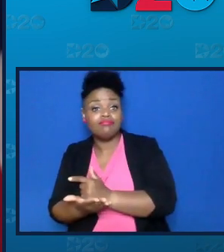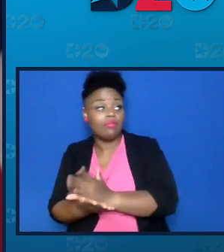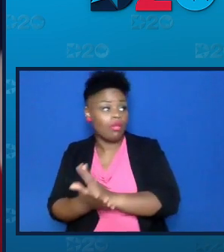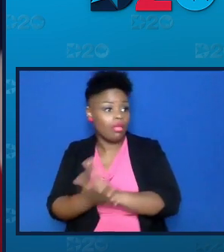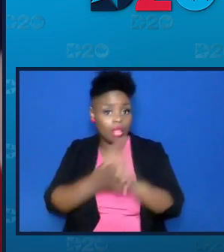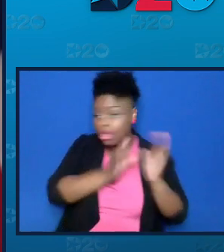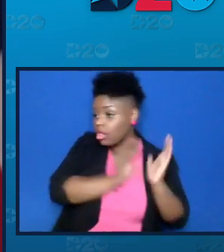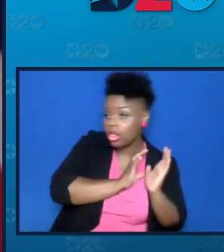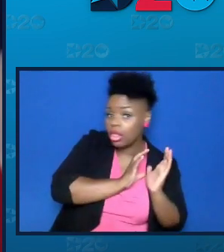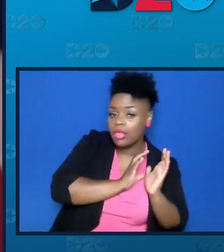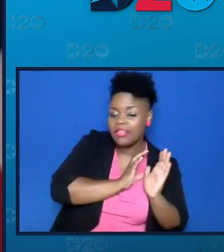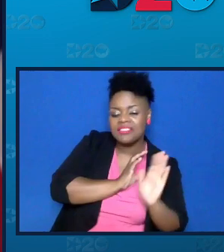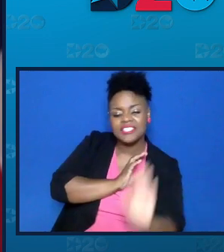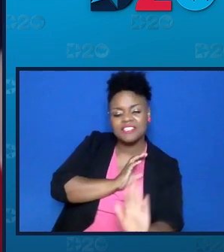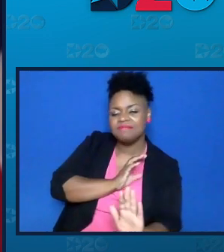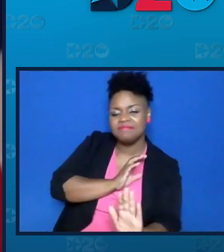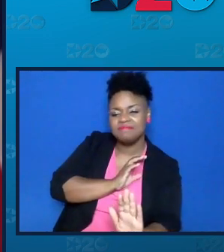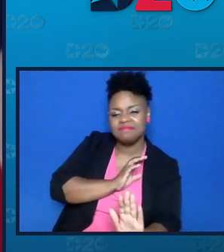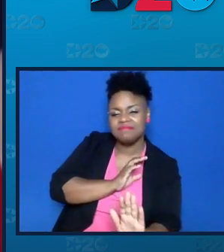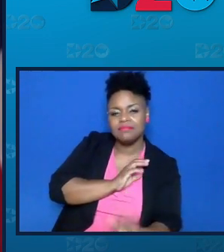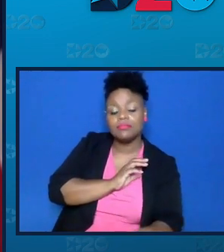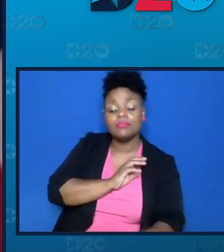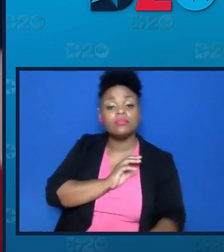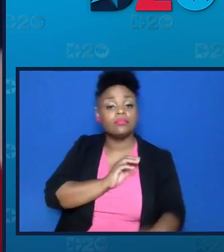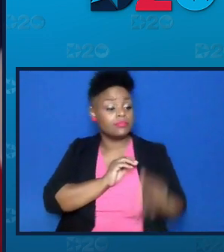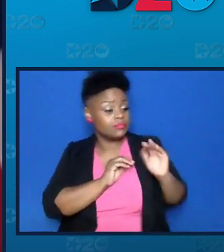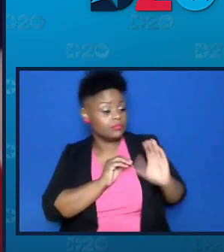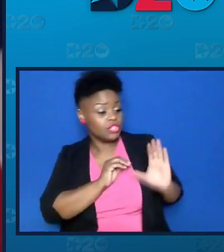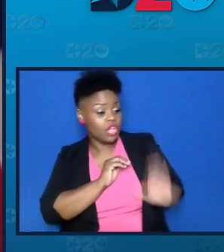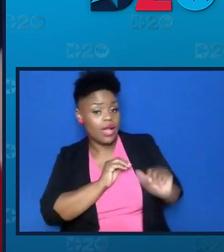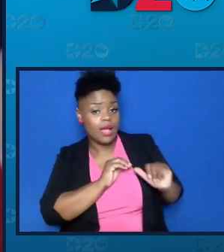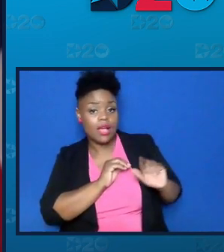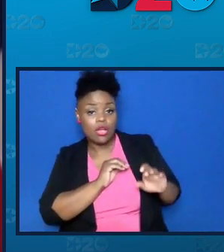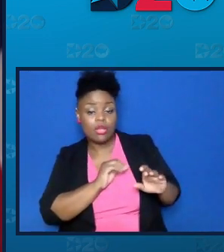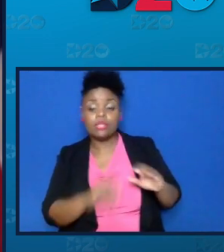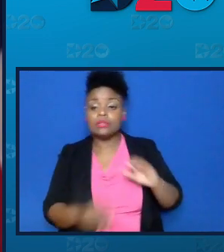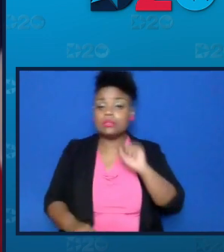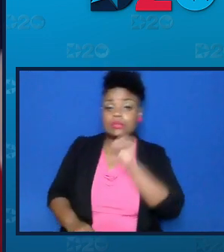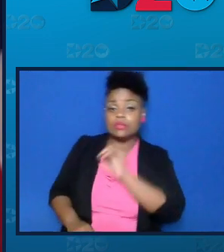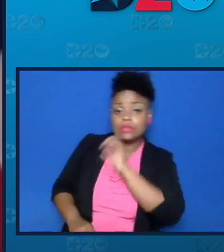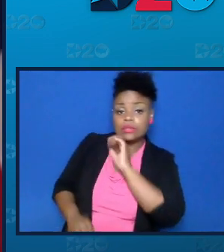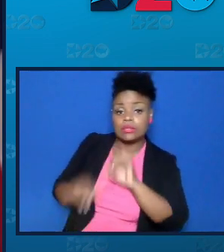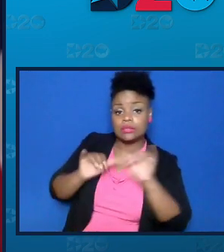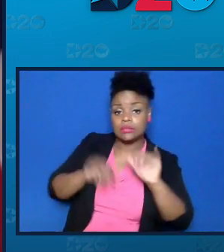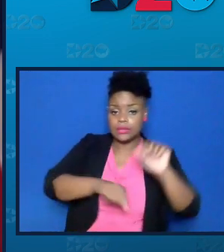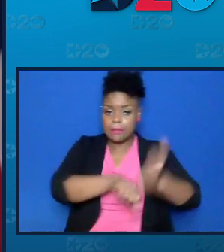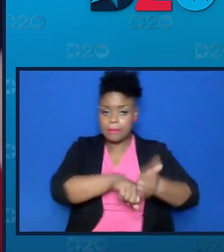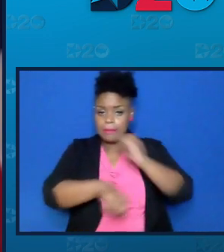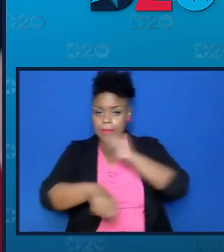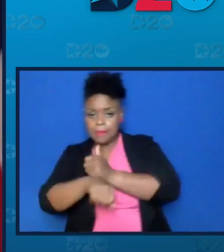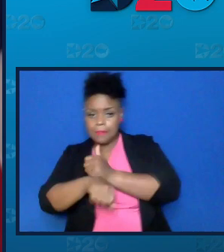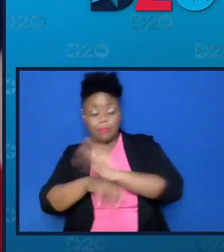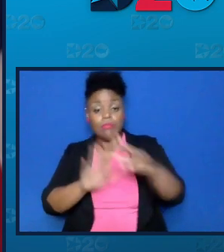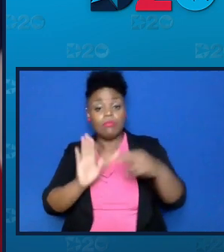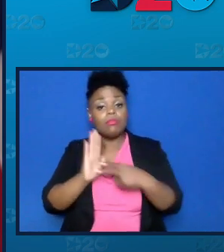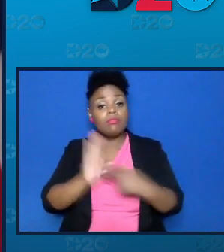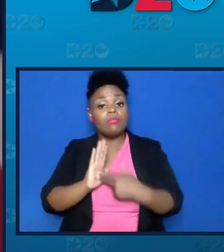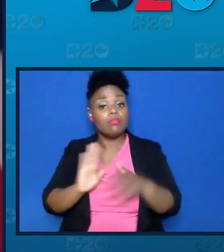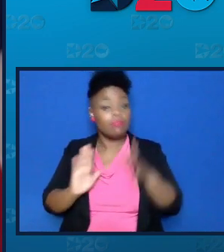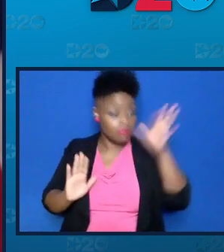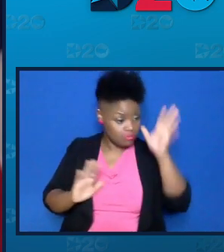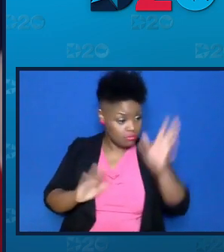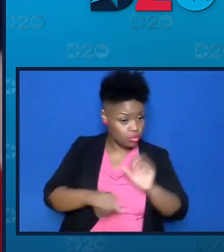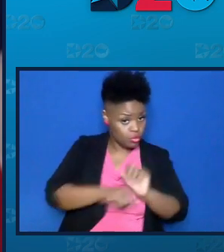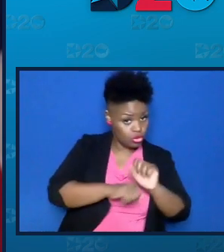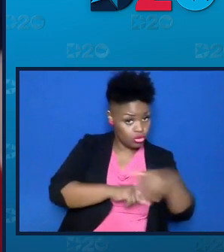and elder care system that makes it possible for parents to go to work and for the elderly to stay in their homes with dignity.